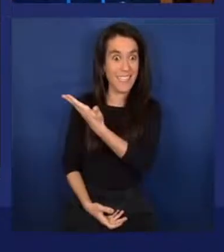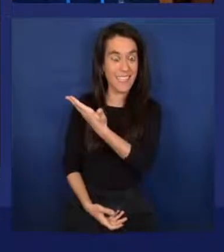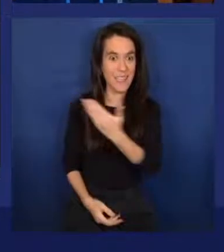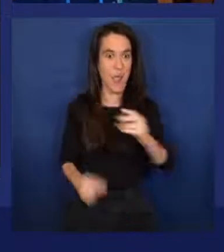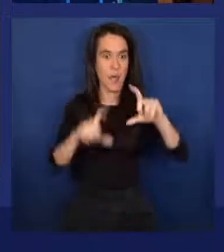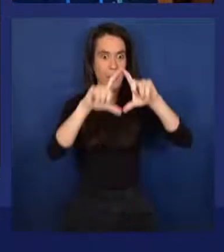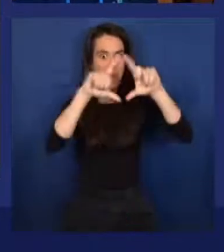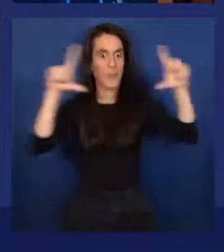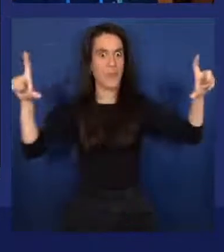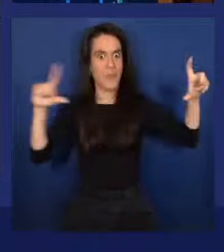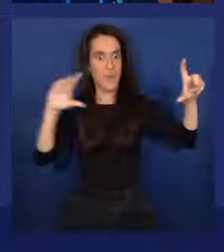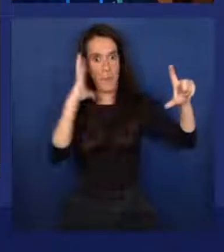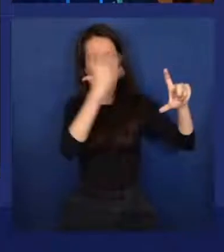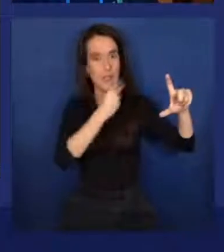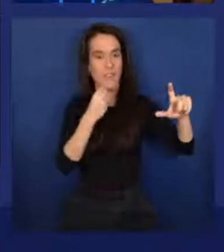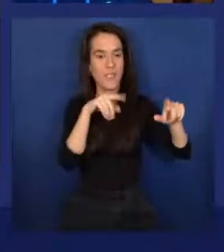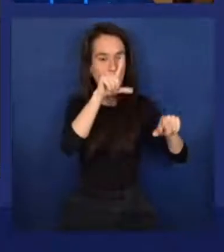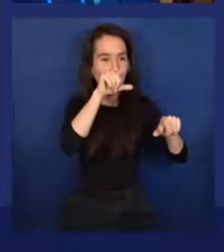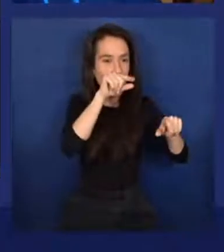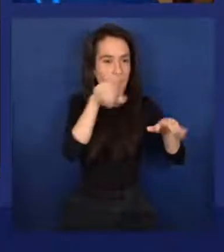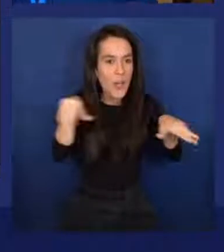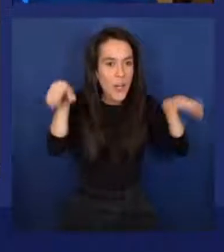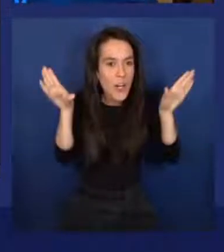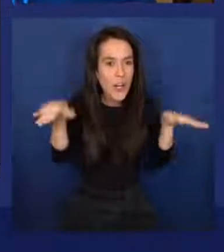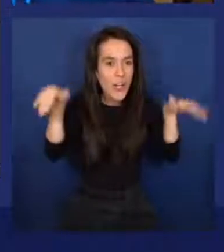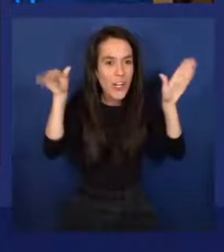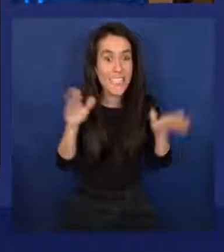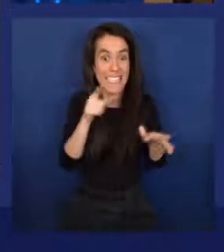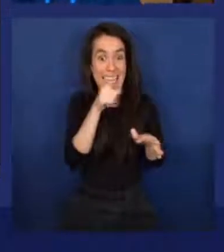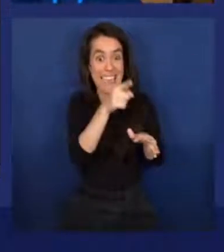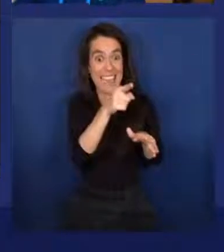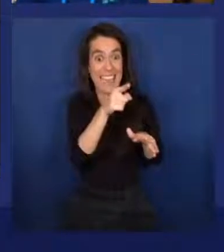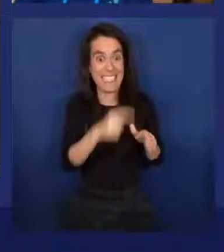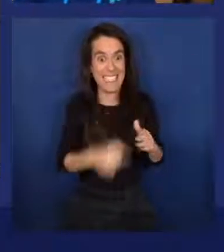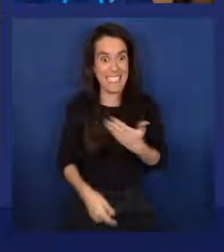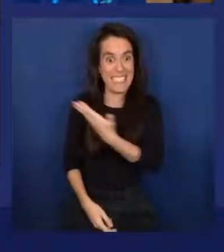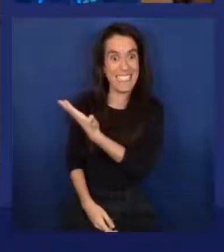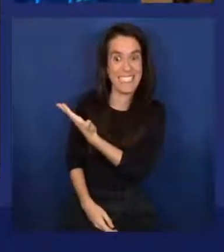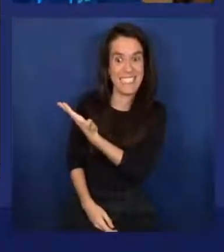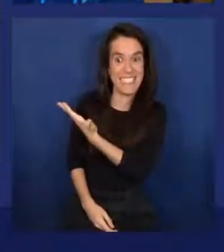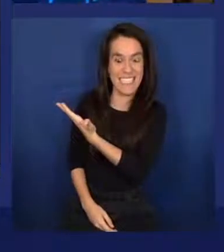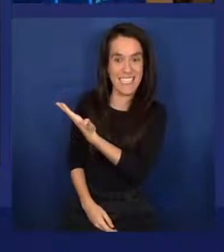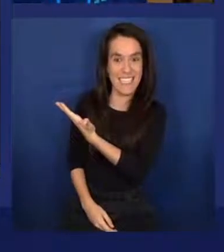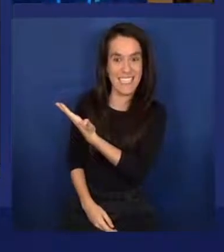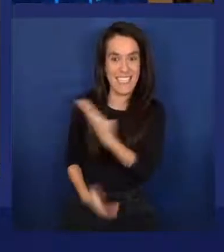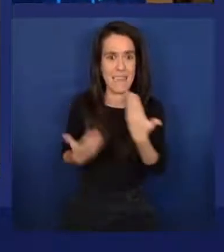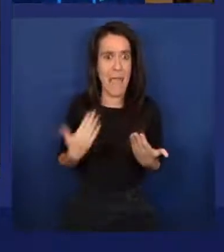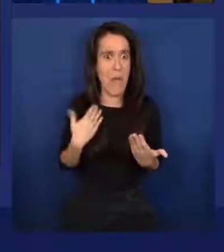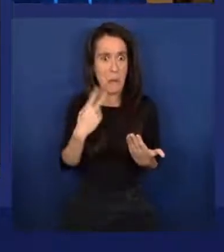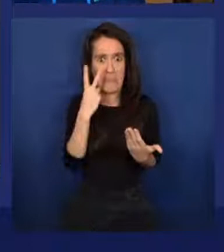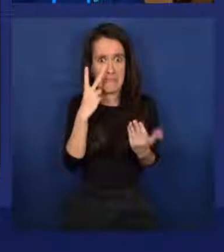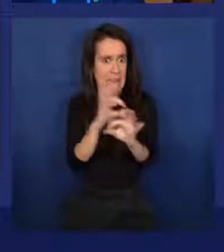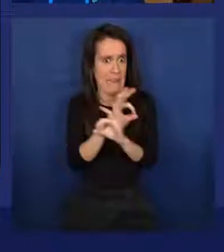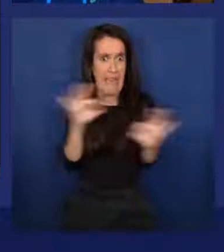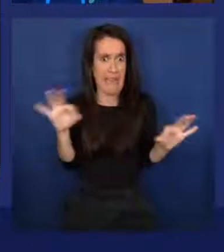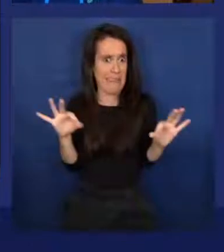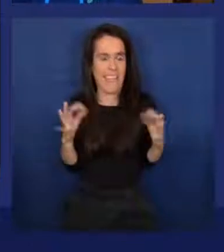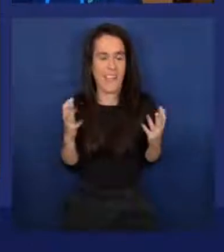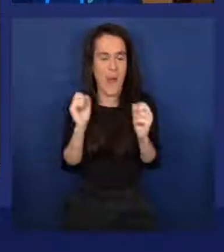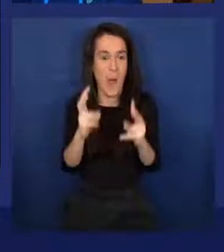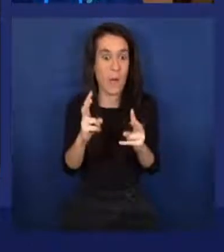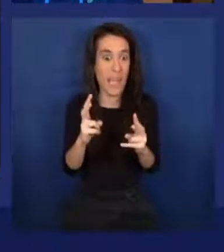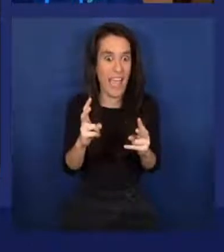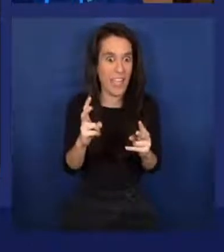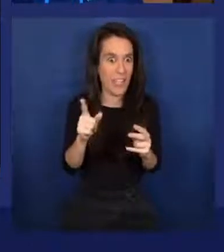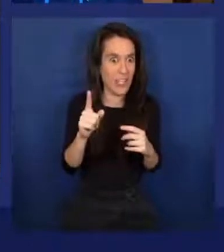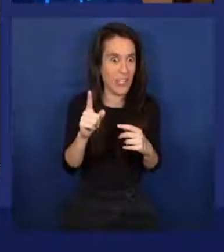see a bird and stuff. Okay, good. Now you see the right screen, because I can't see the screen right now. So please let me know if I'm showing